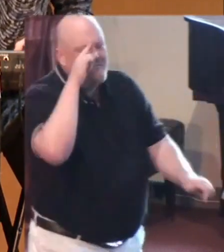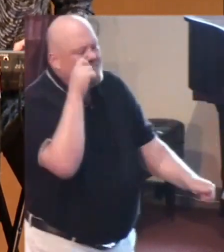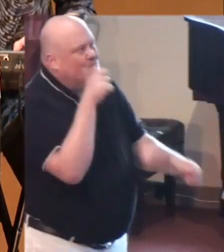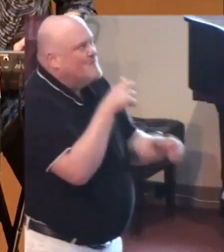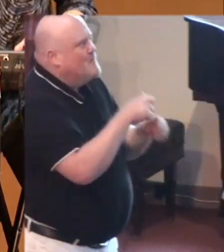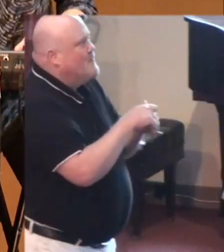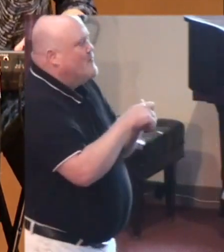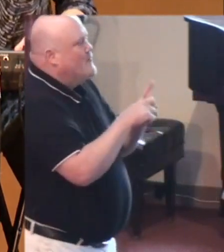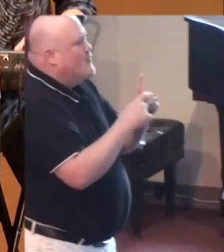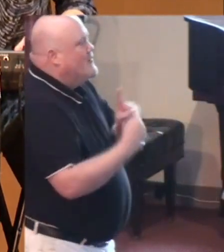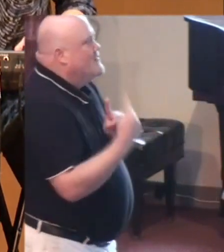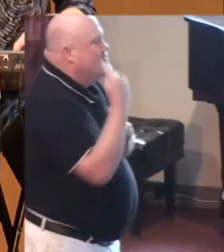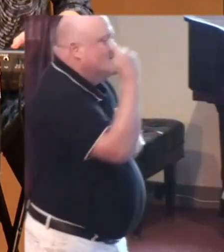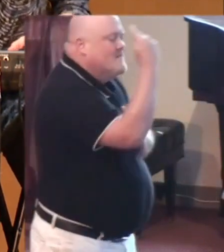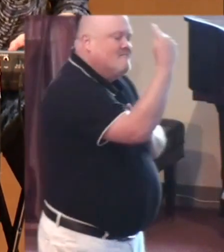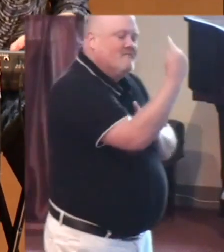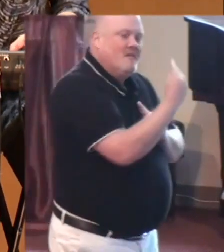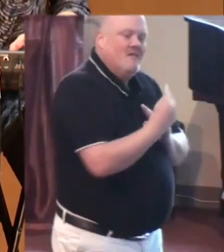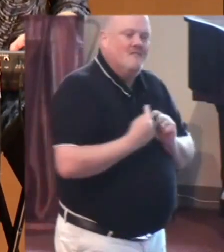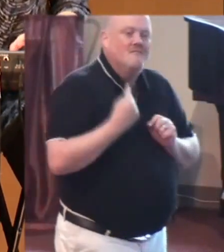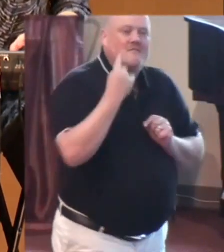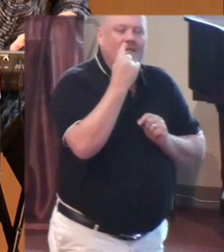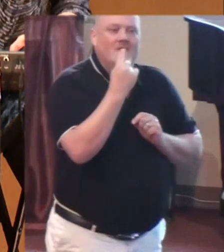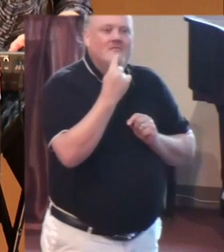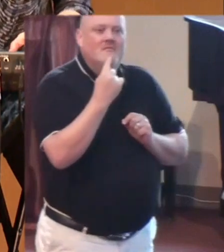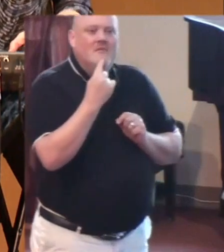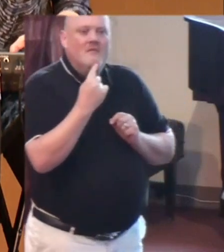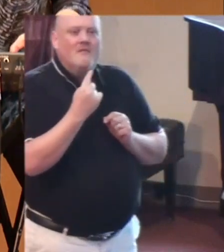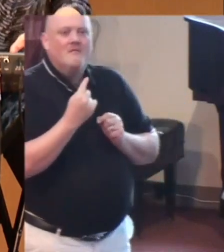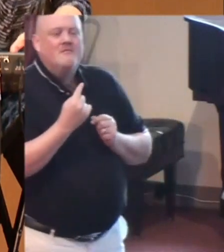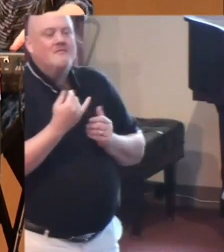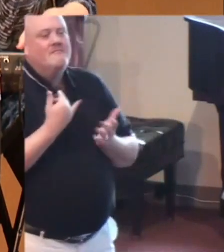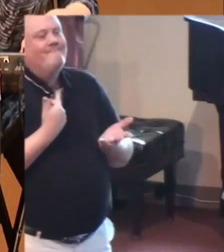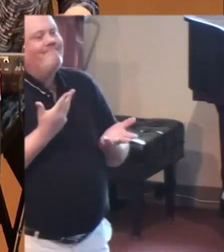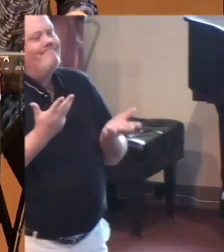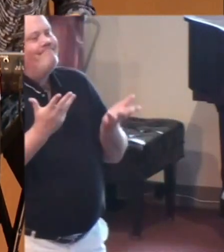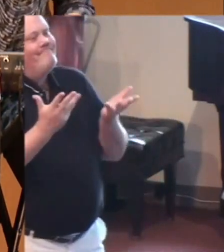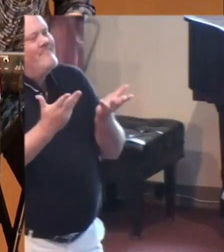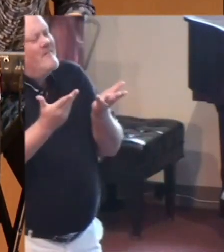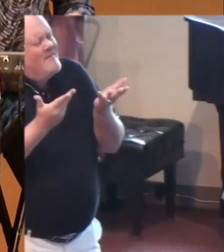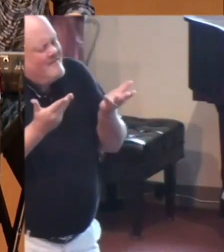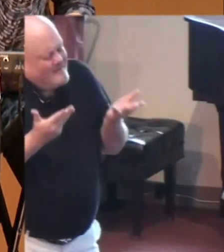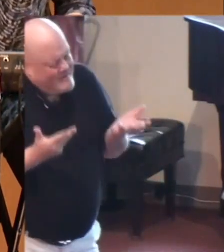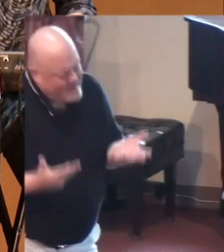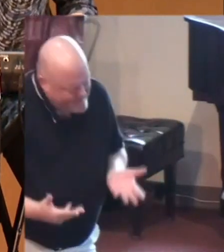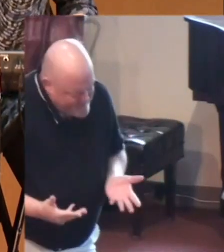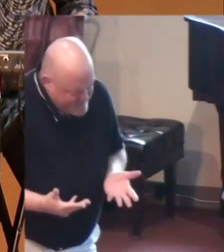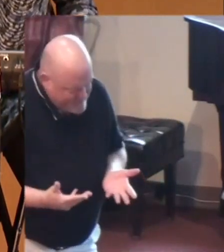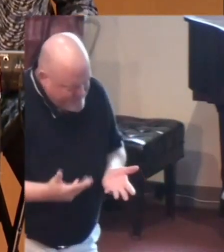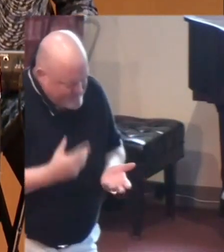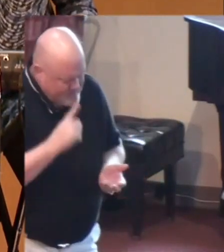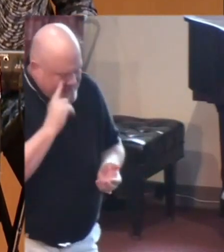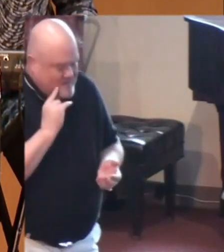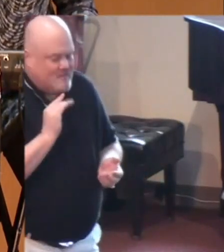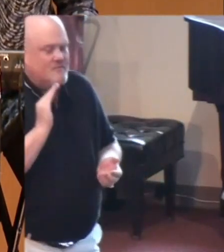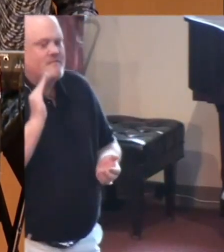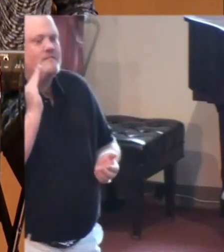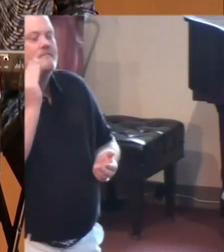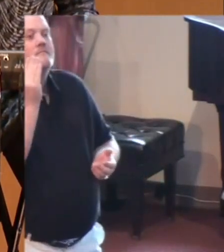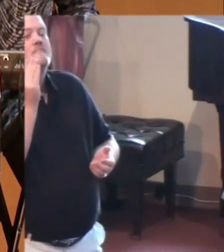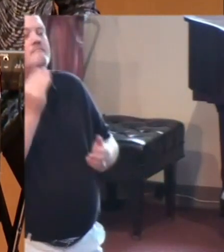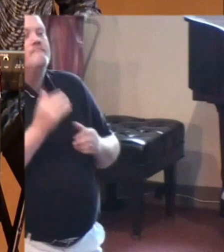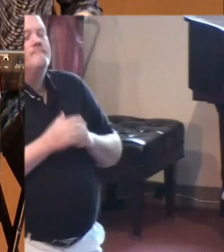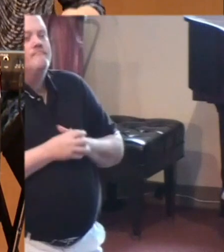places, memories and faces are just way too heavy, it